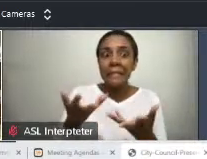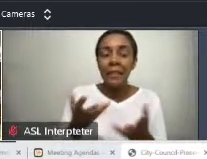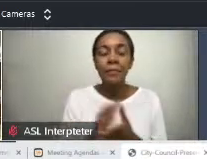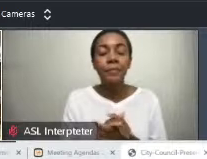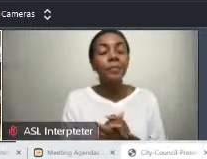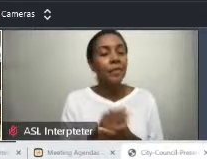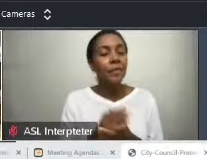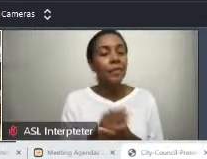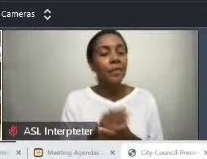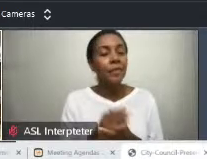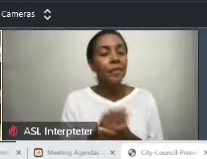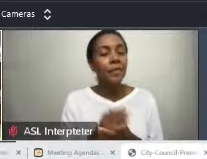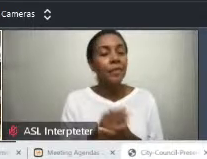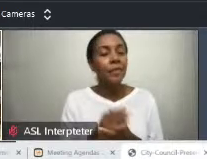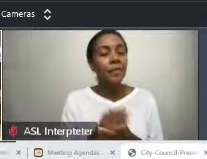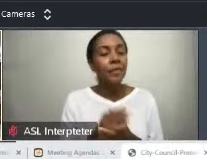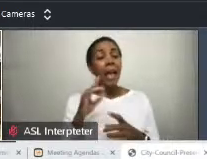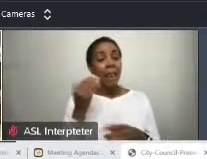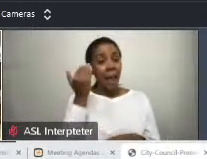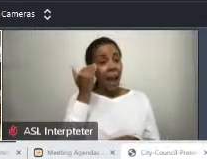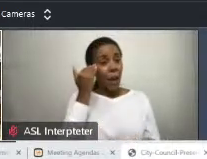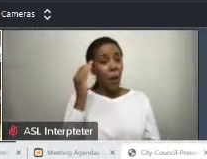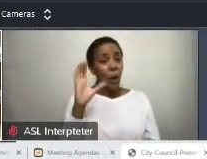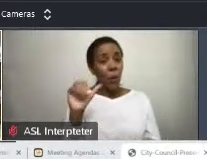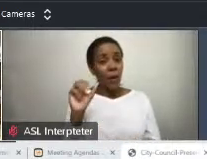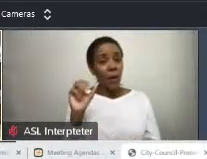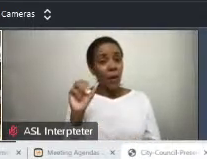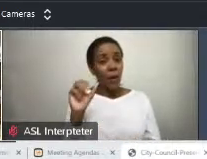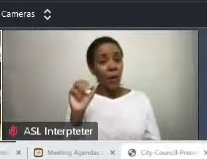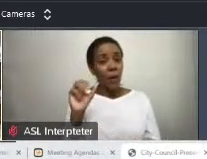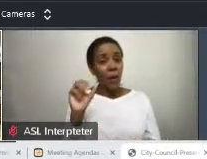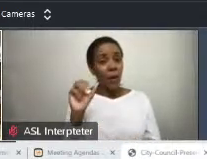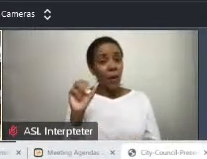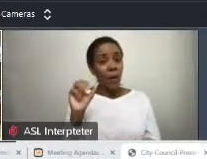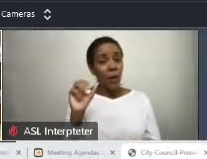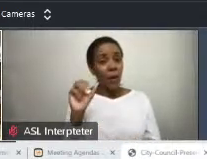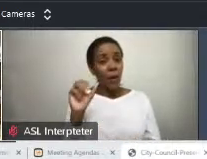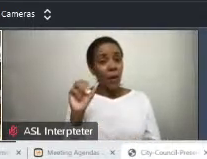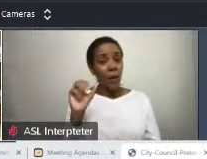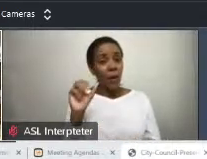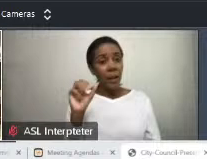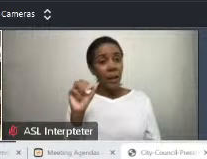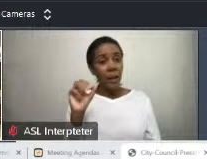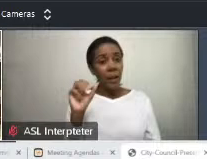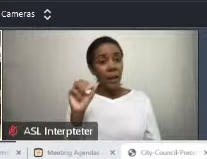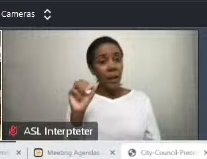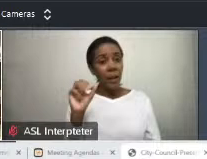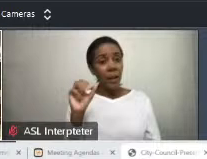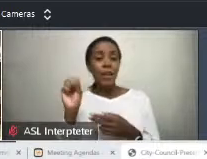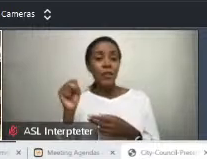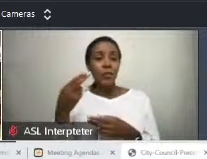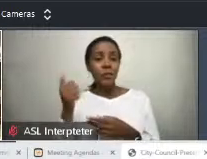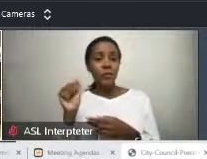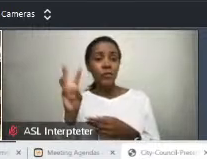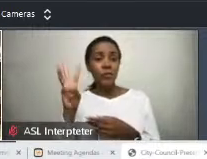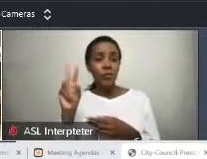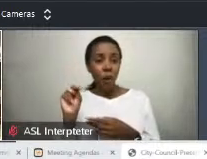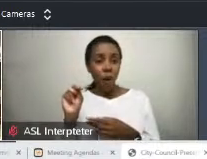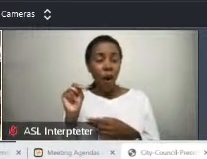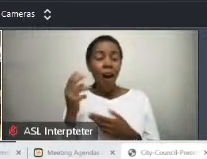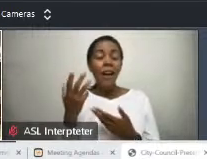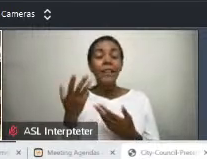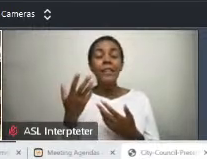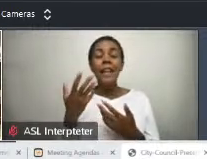And for what it's worth, just for the record, I know Cameron, I know Clyde, and I know Sean Massey. I've gotten a chance to sit down with Patel. Like, as far as